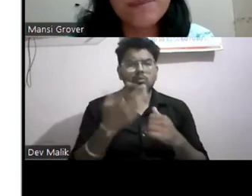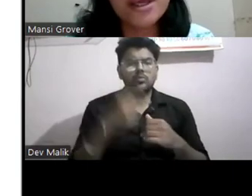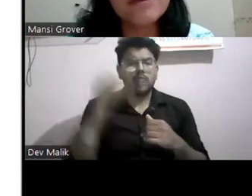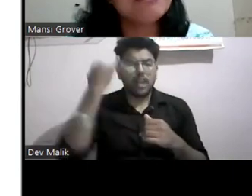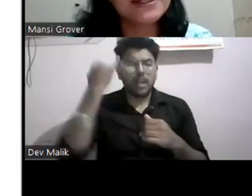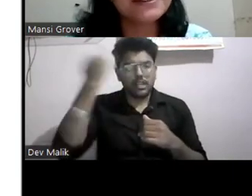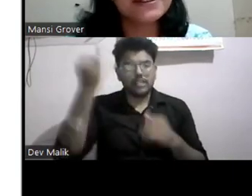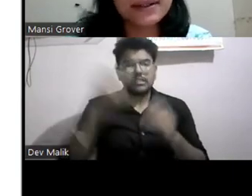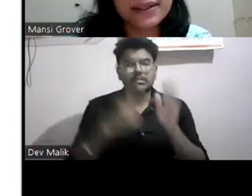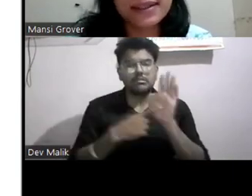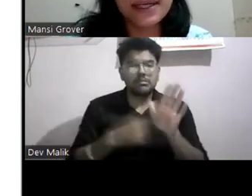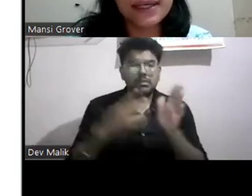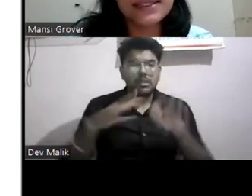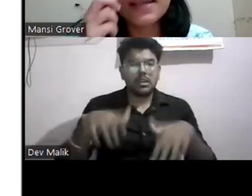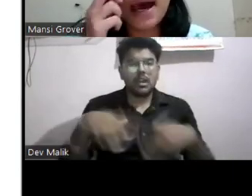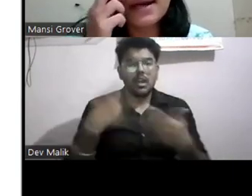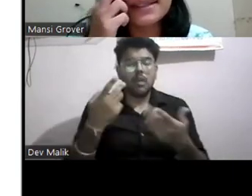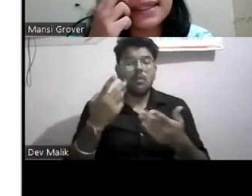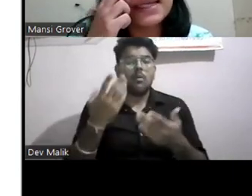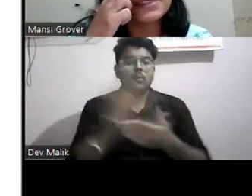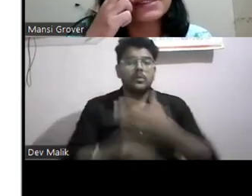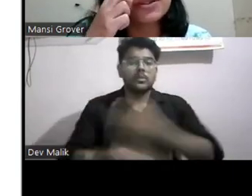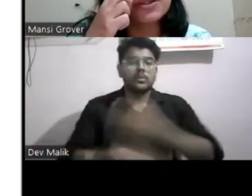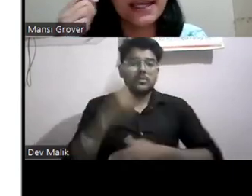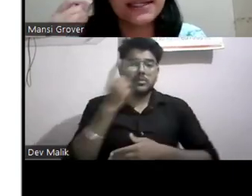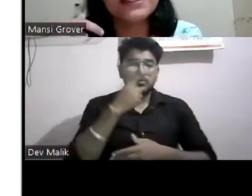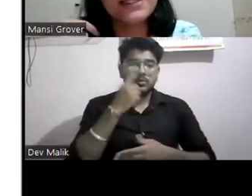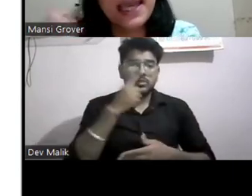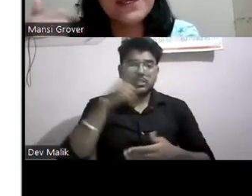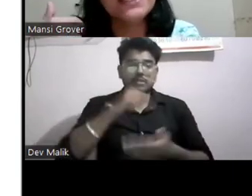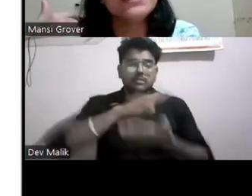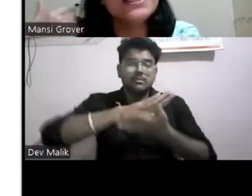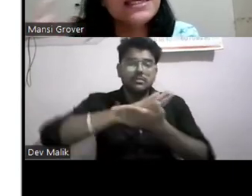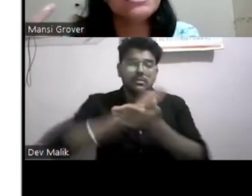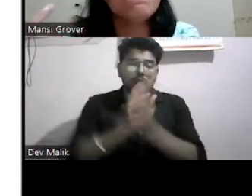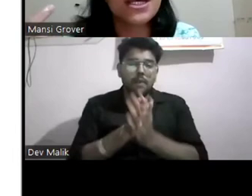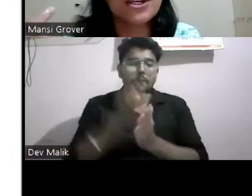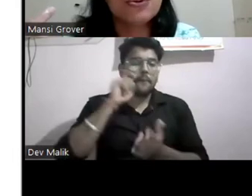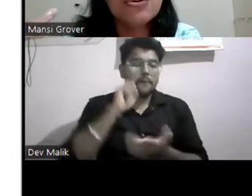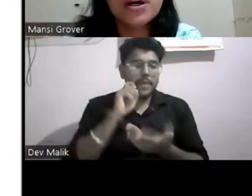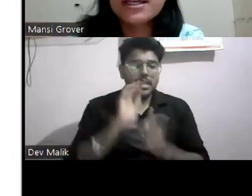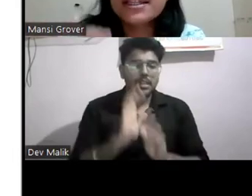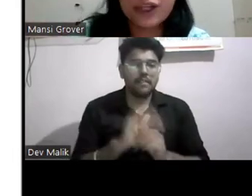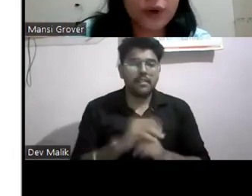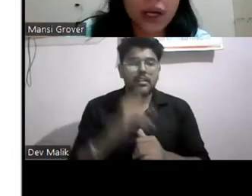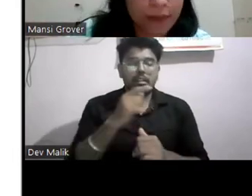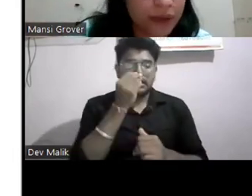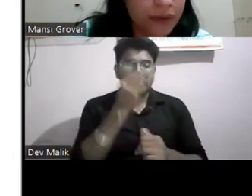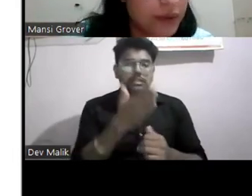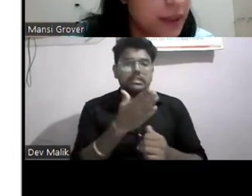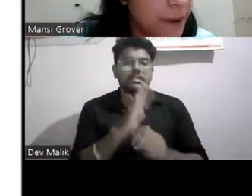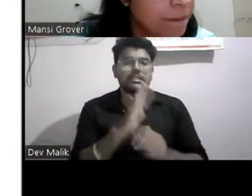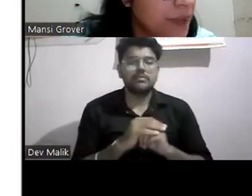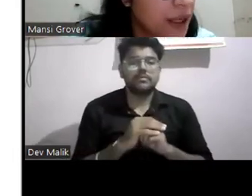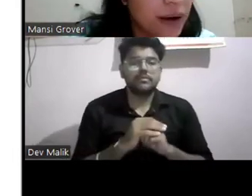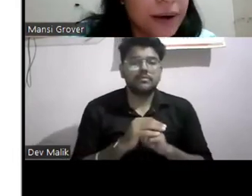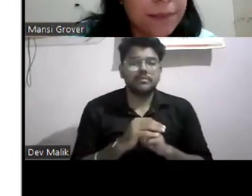how women with mental disabilities are seen in the society, they being easy prey to sexual